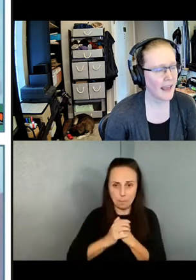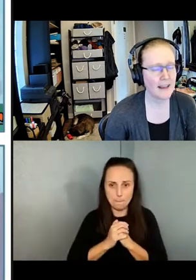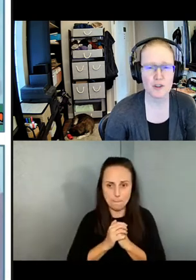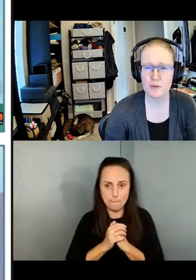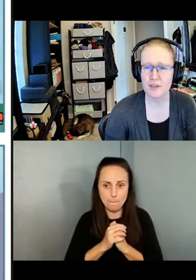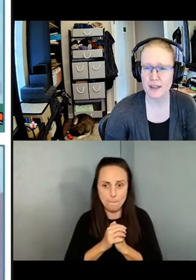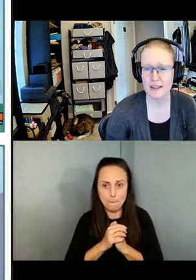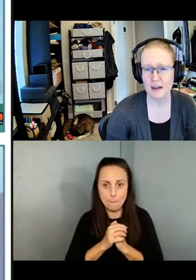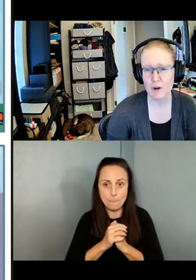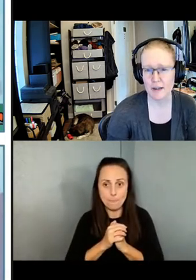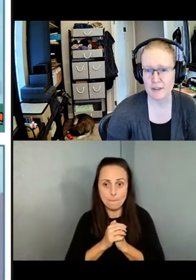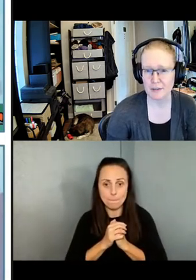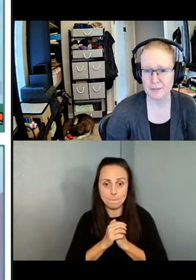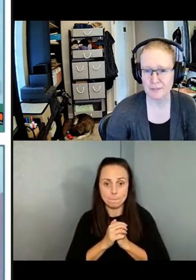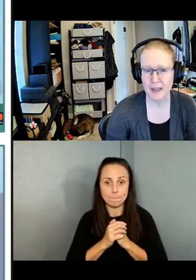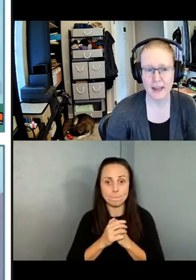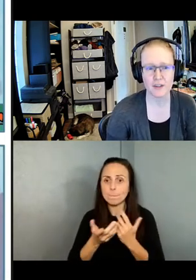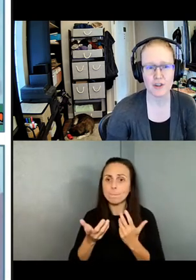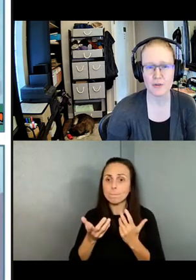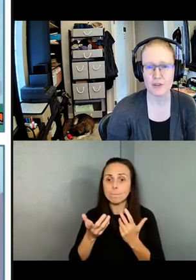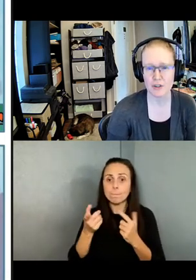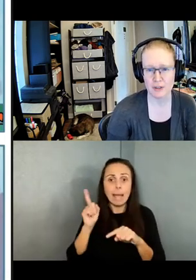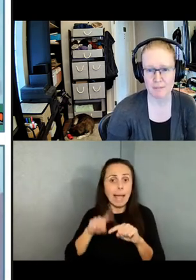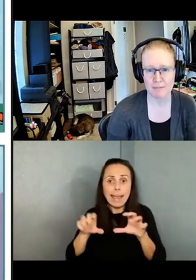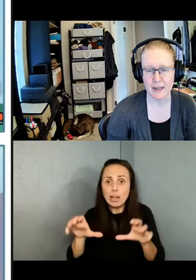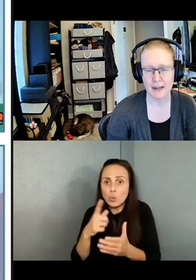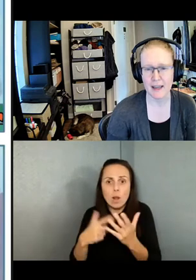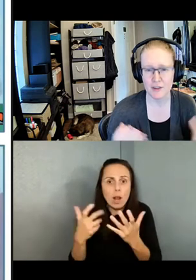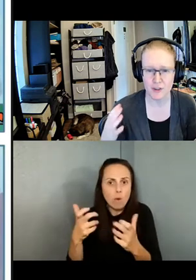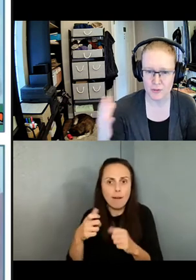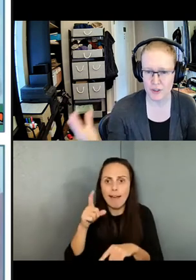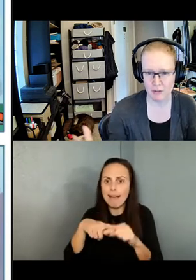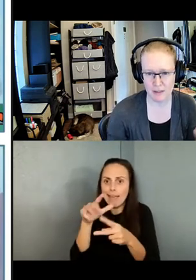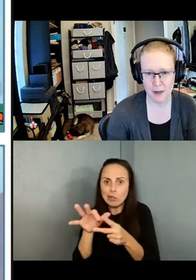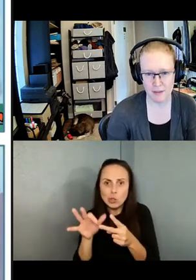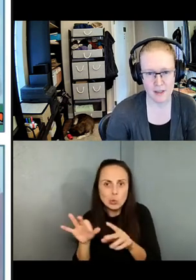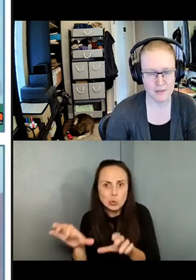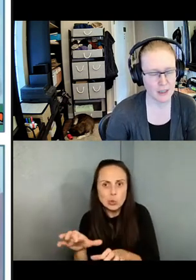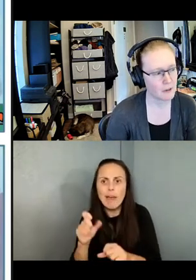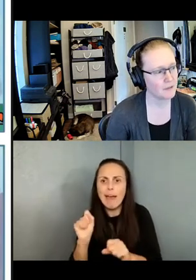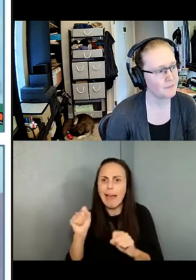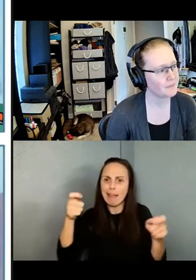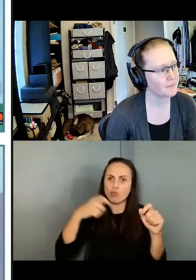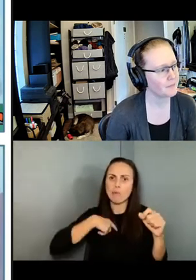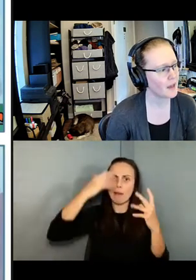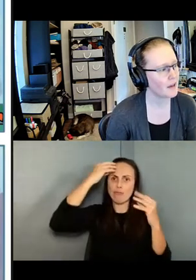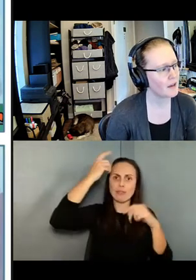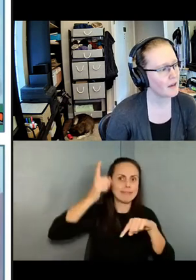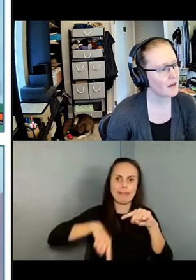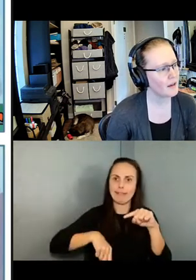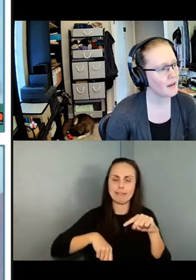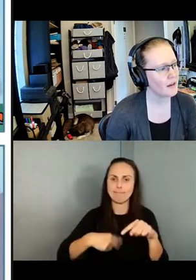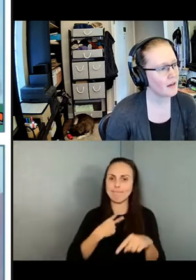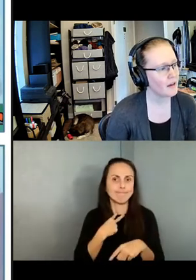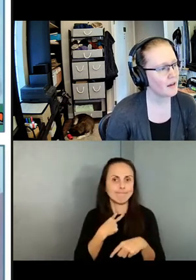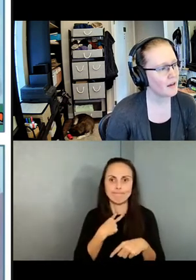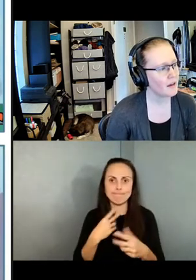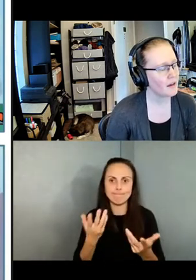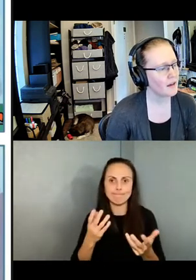I can't do things that I want to do. I can't choose to do them, and I can't choose to direct my thoughts very well.